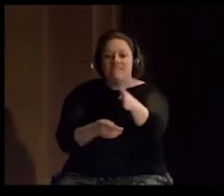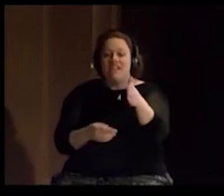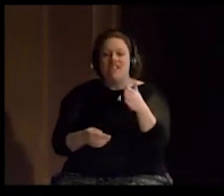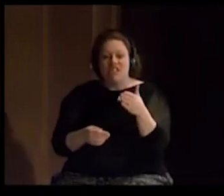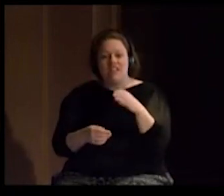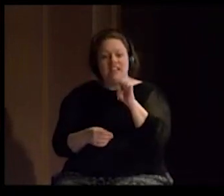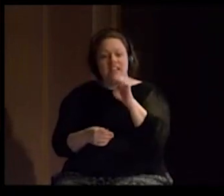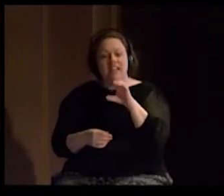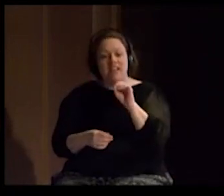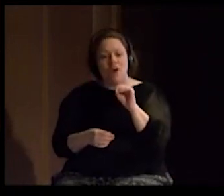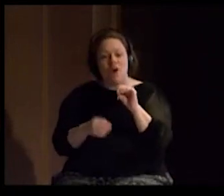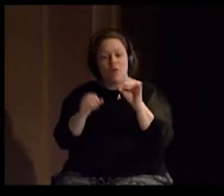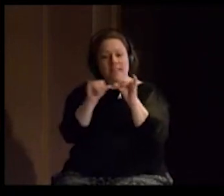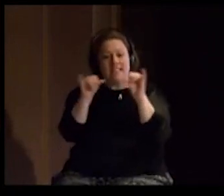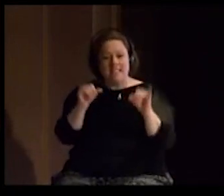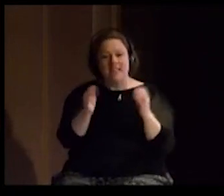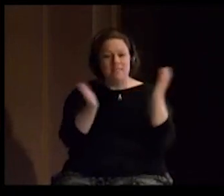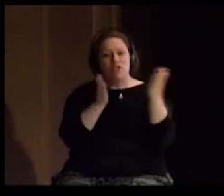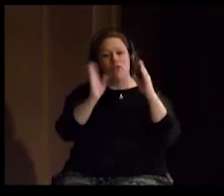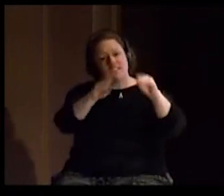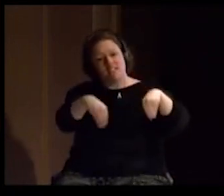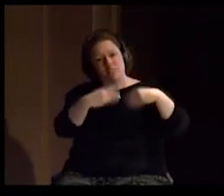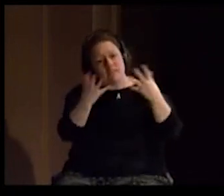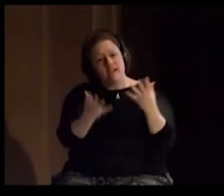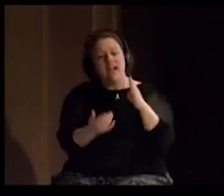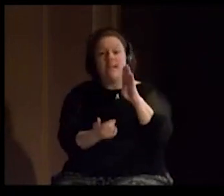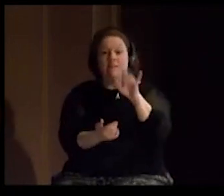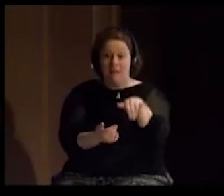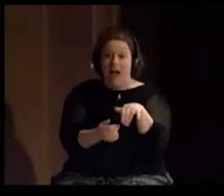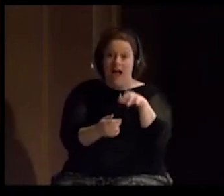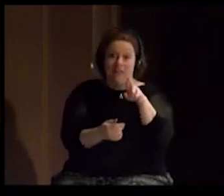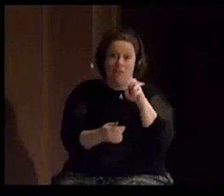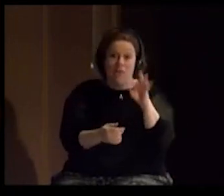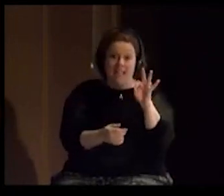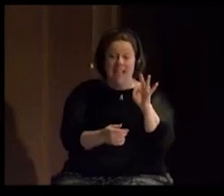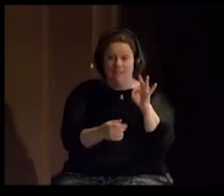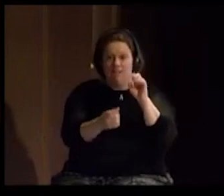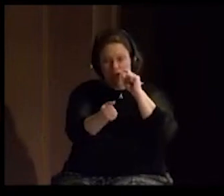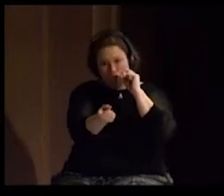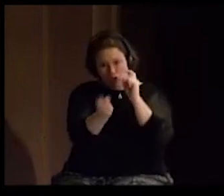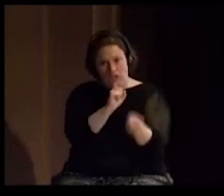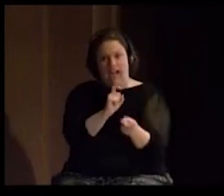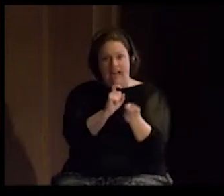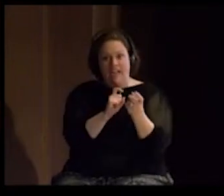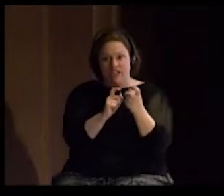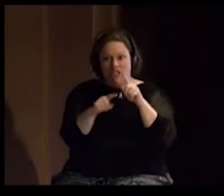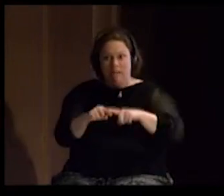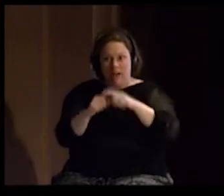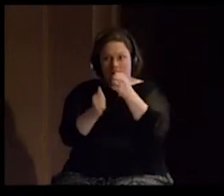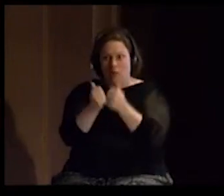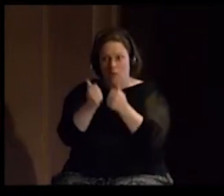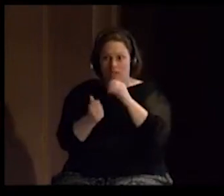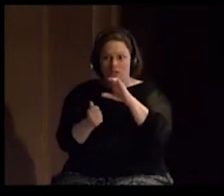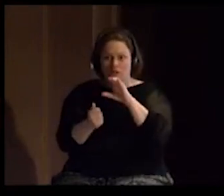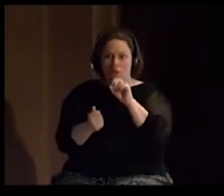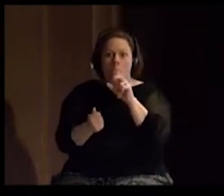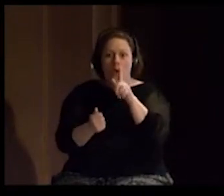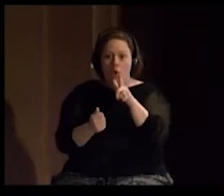but the ecosystem services that are provided by the reef, right, they change drastically. Great, thank you. No problem, thank